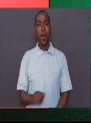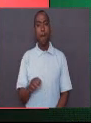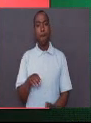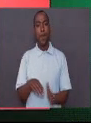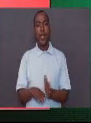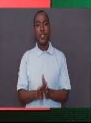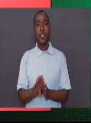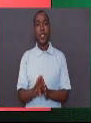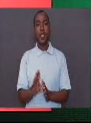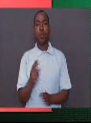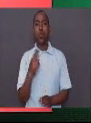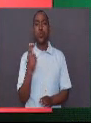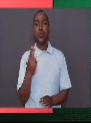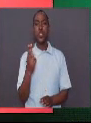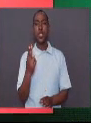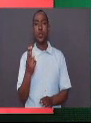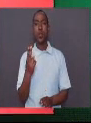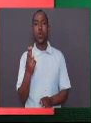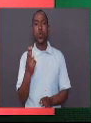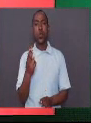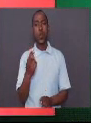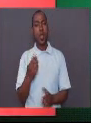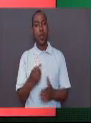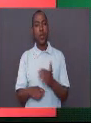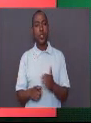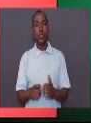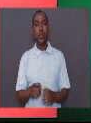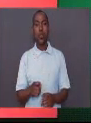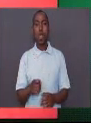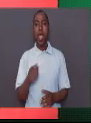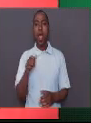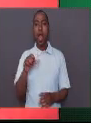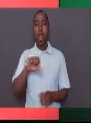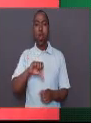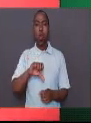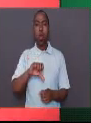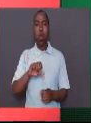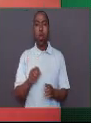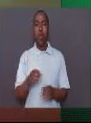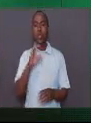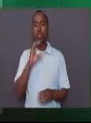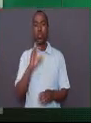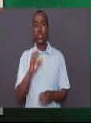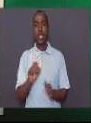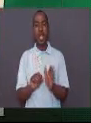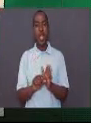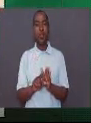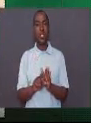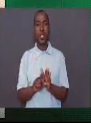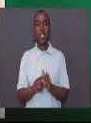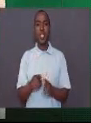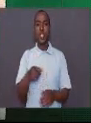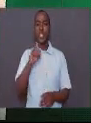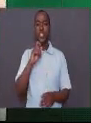Bacteria are also used to produce alcoholic drinks like te'edge and